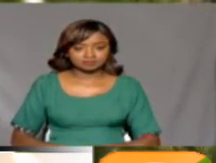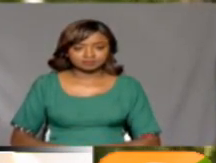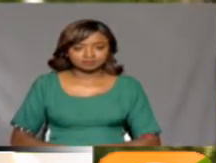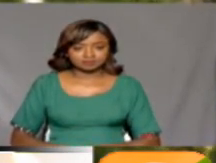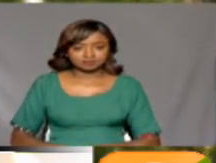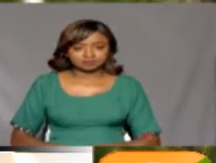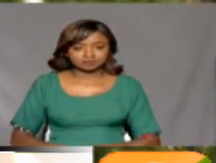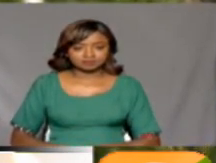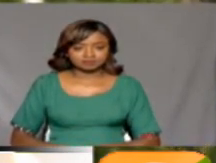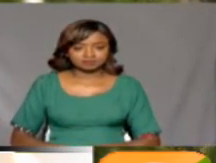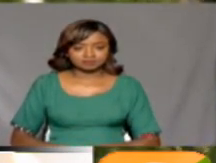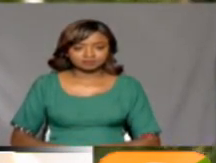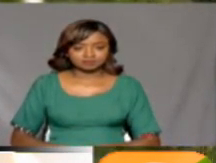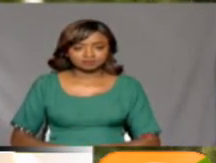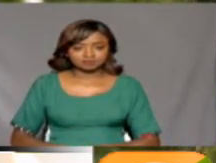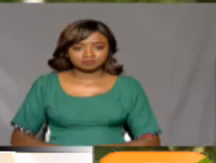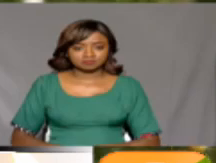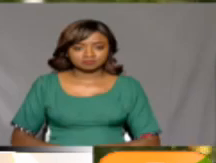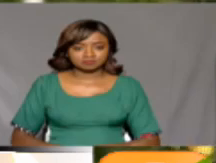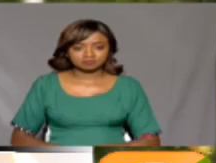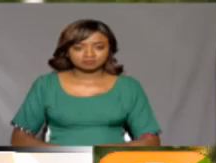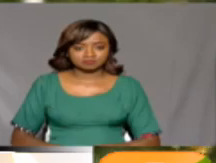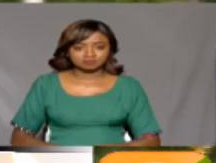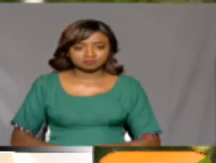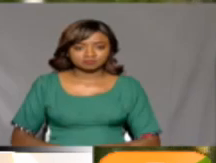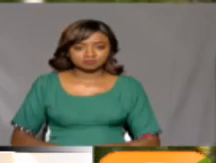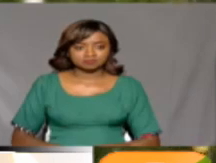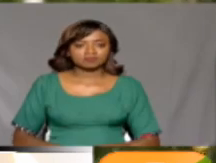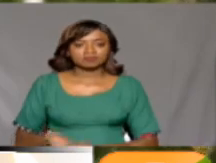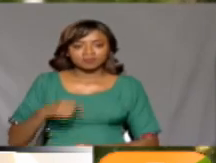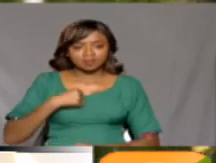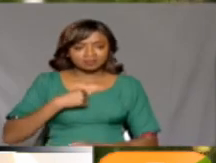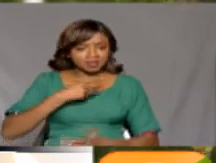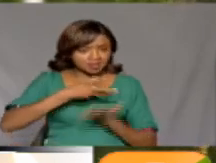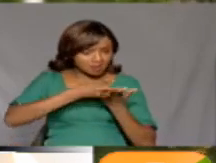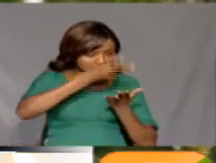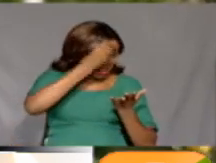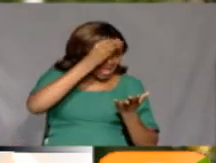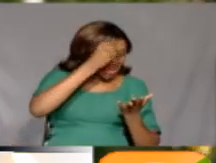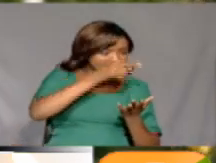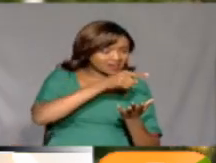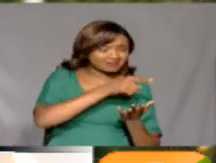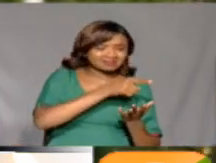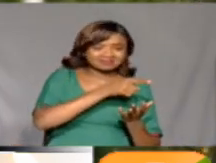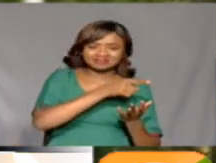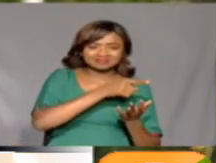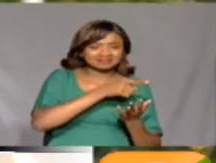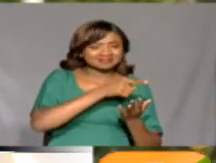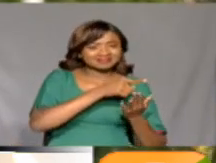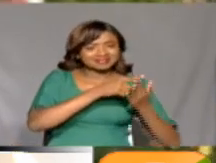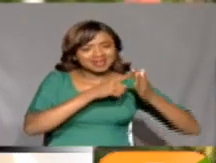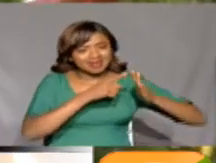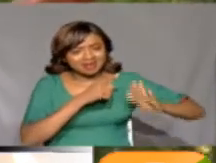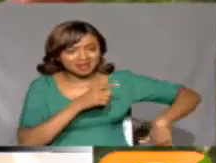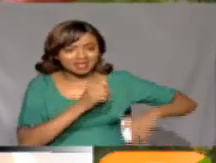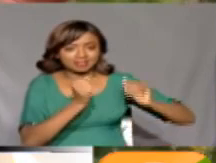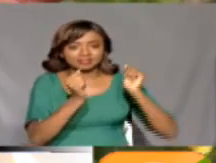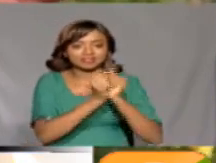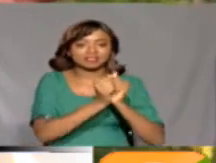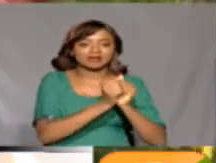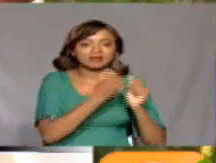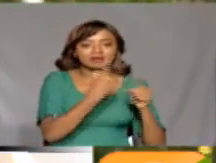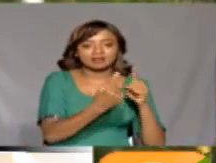as a student of Nairobi University master's degree was delayed by almost 10 years because I joined the youth for